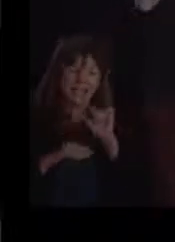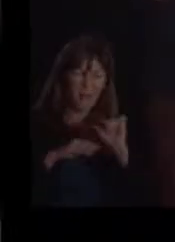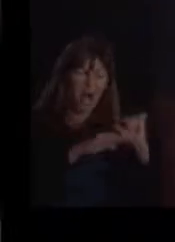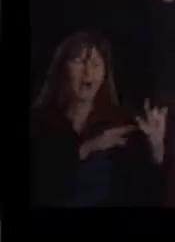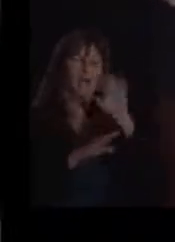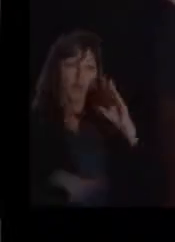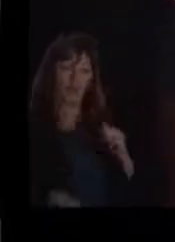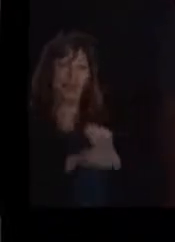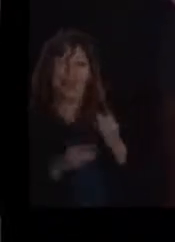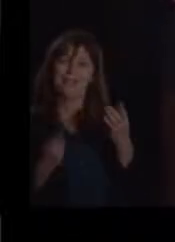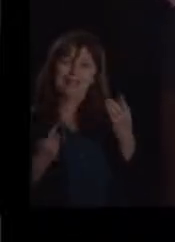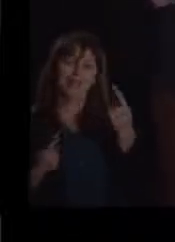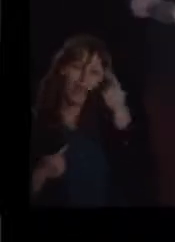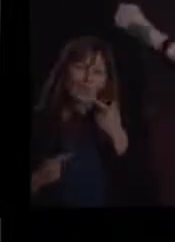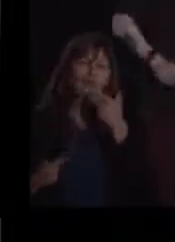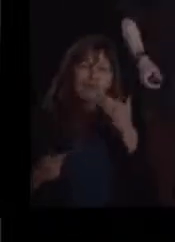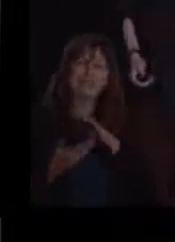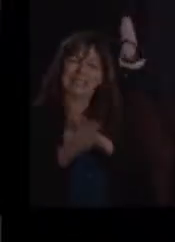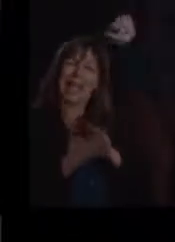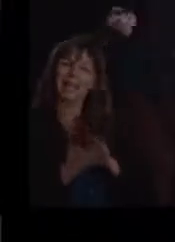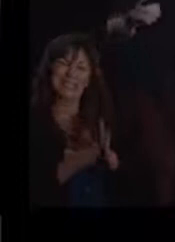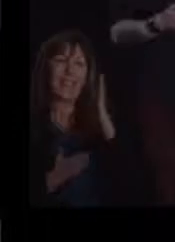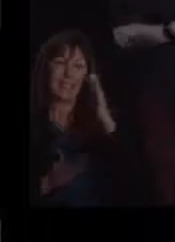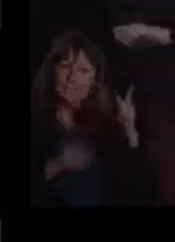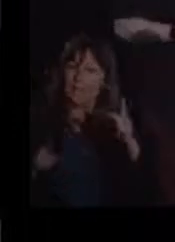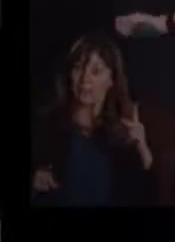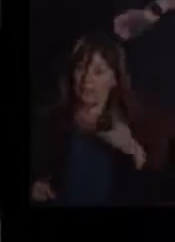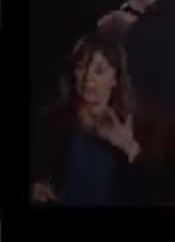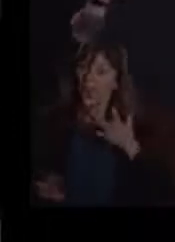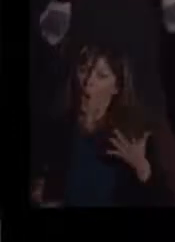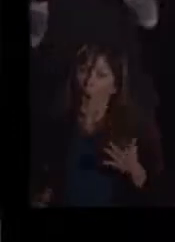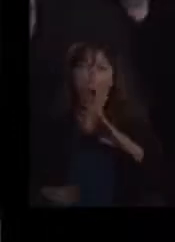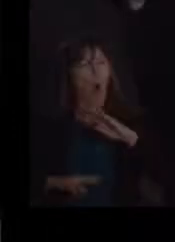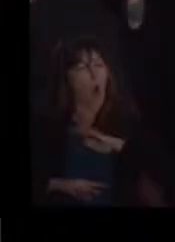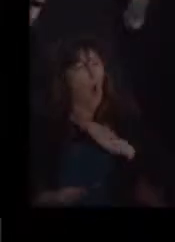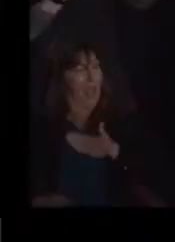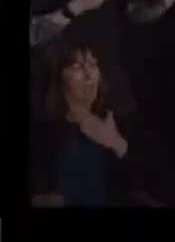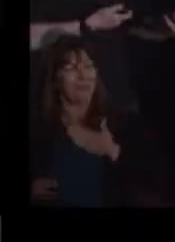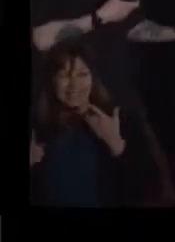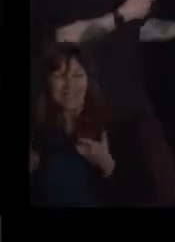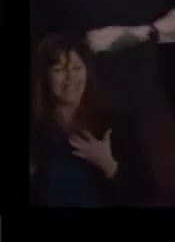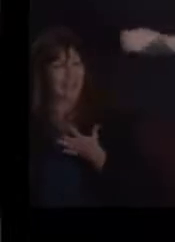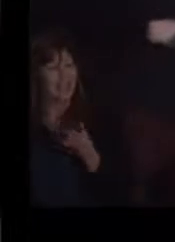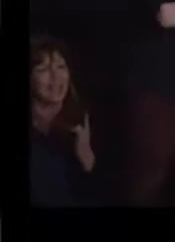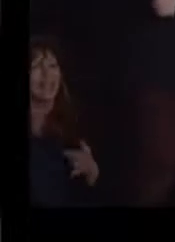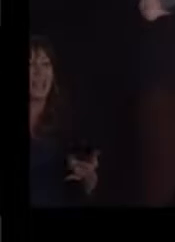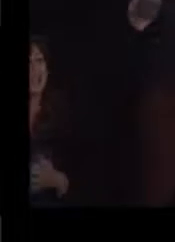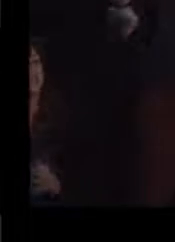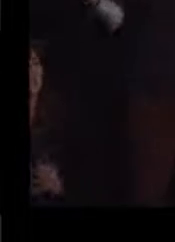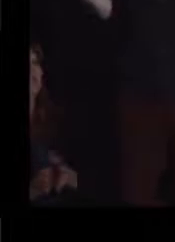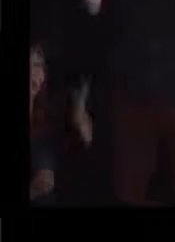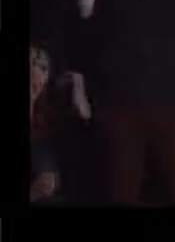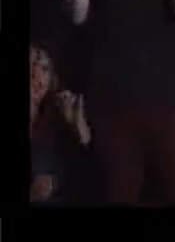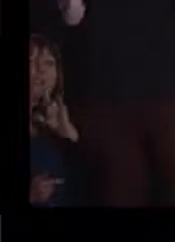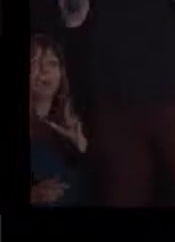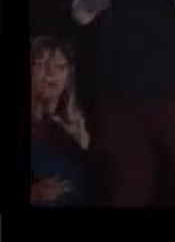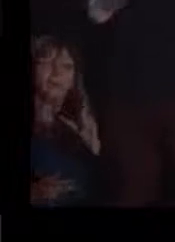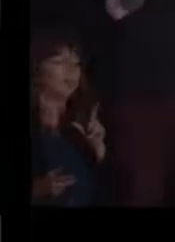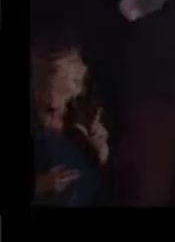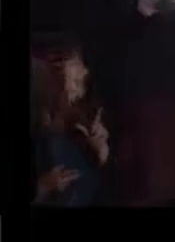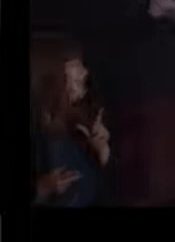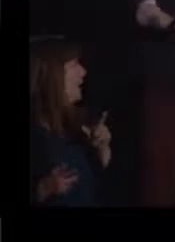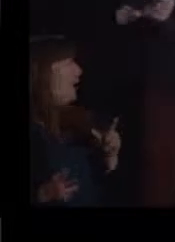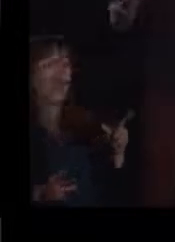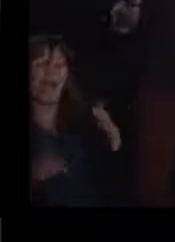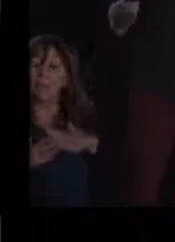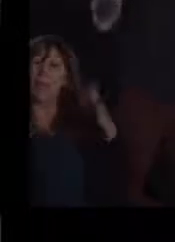that you go, I think, always makes a difference to people. And it's just been really nice to sort of be indulgent on that and just do it. And then, just to